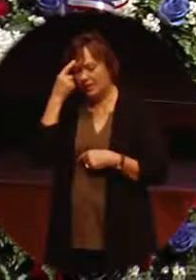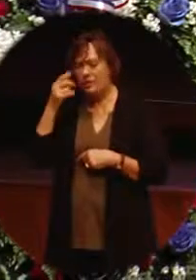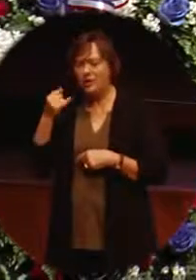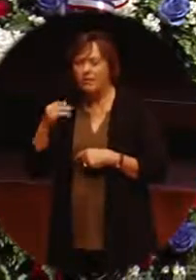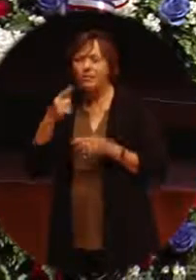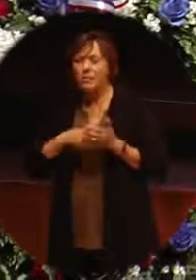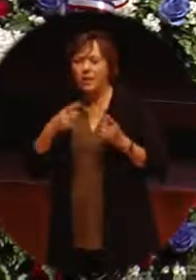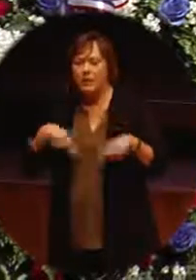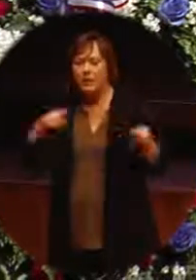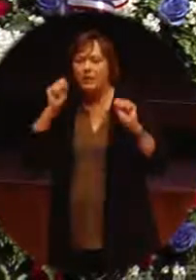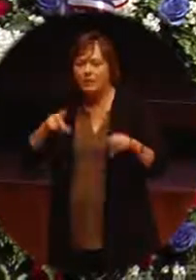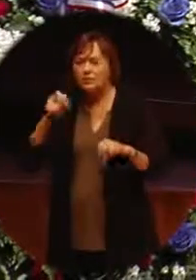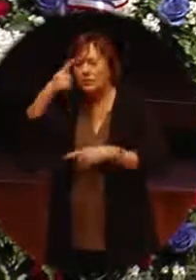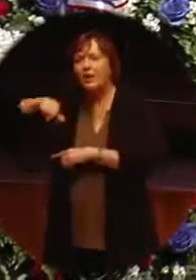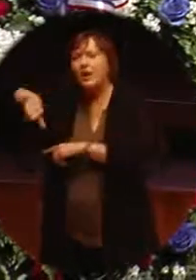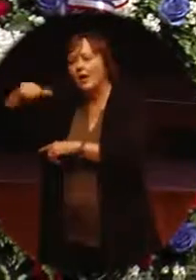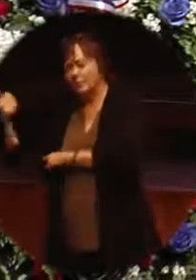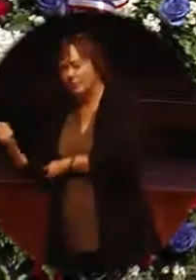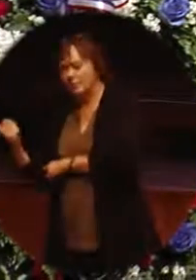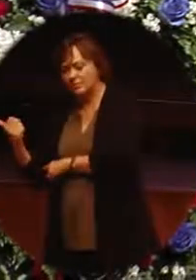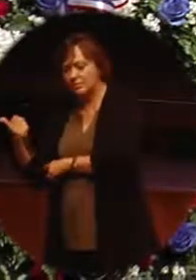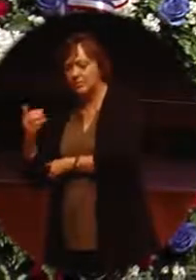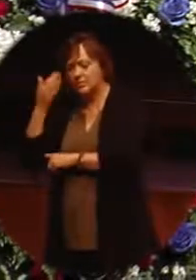to think of what they can do for others.